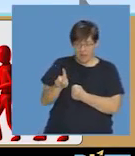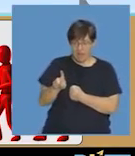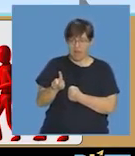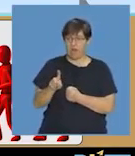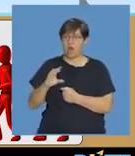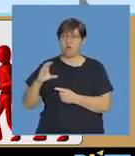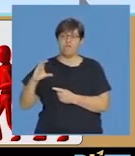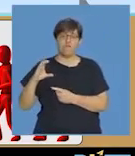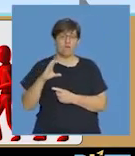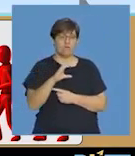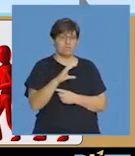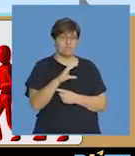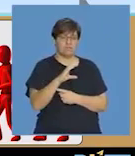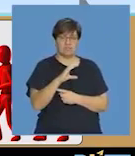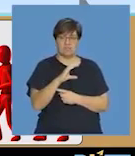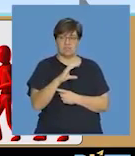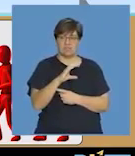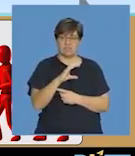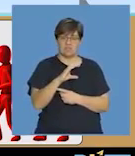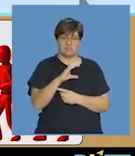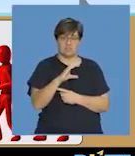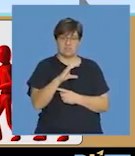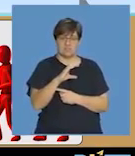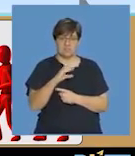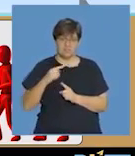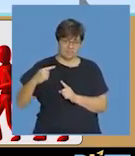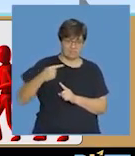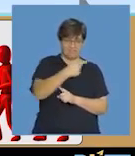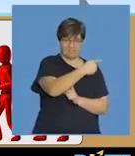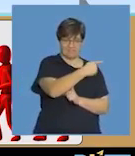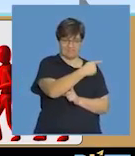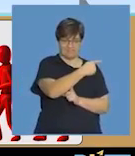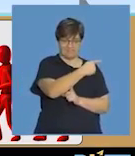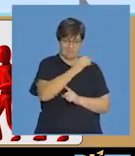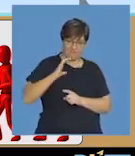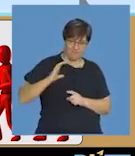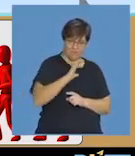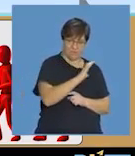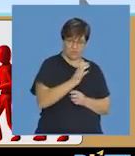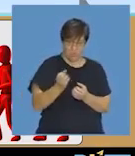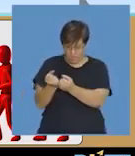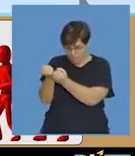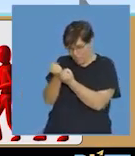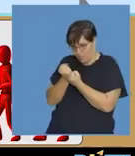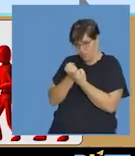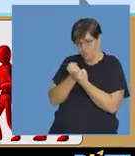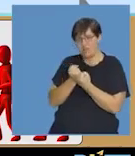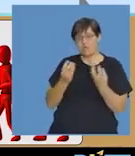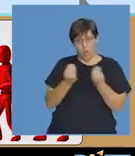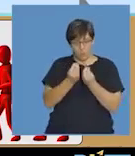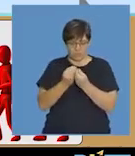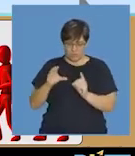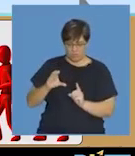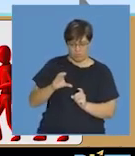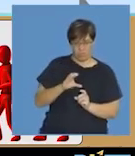The force, let's pause it. The force is to the left, and the object moves to the left.